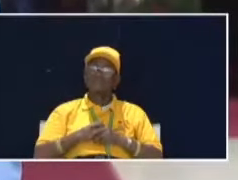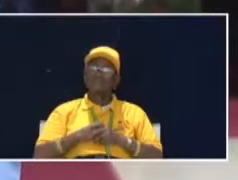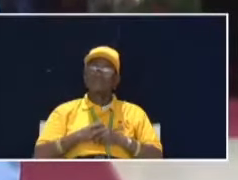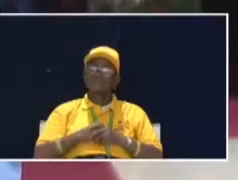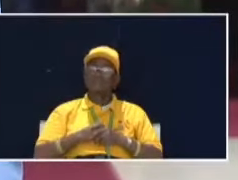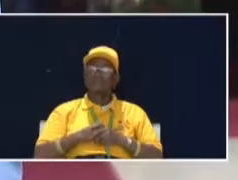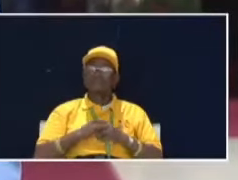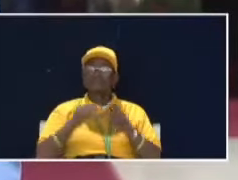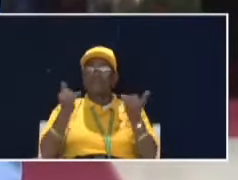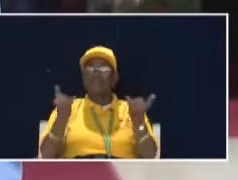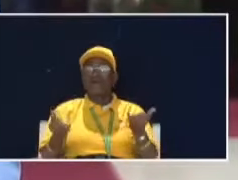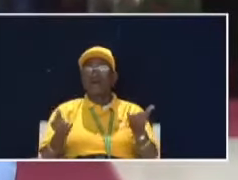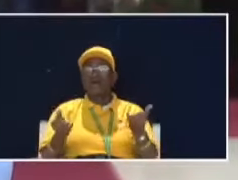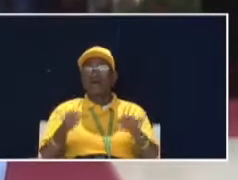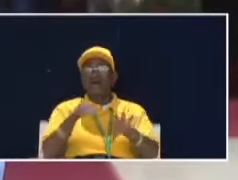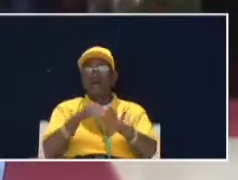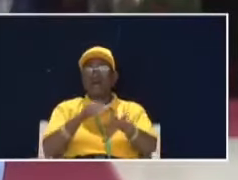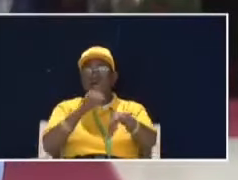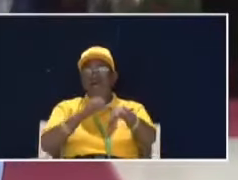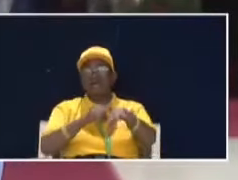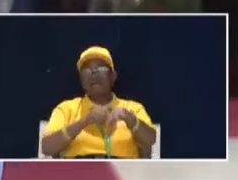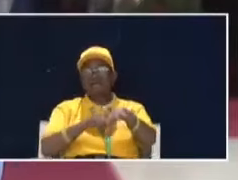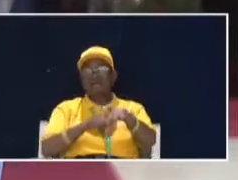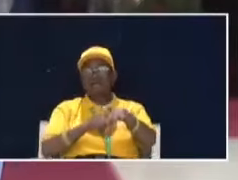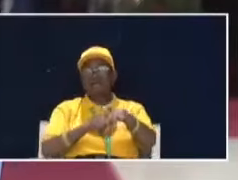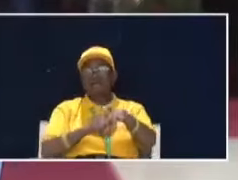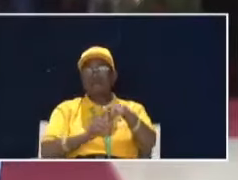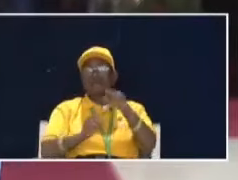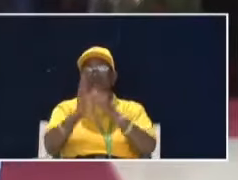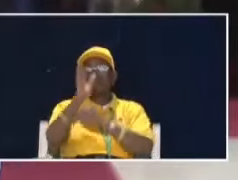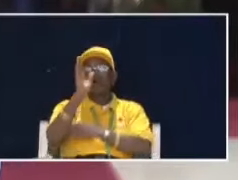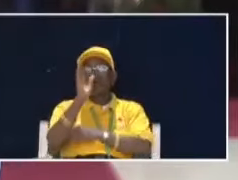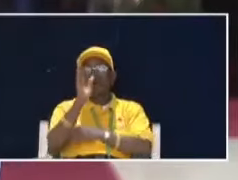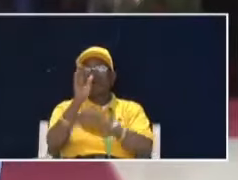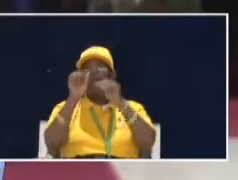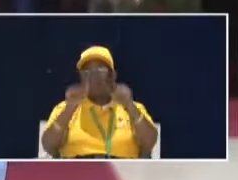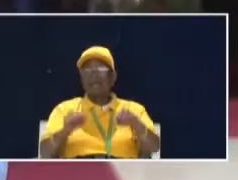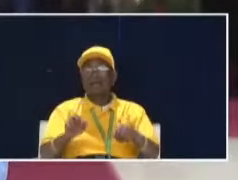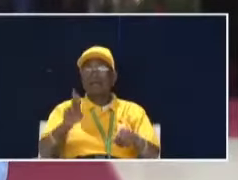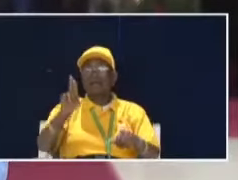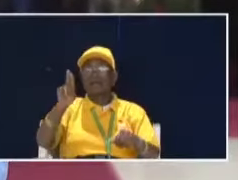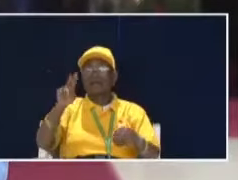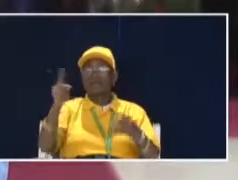Now, at times, God will reposition you